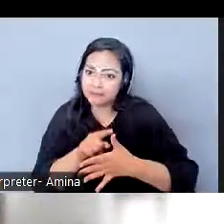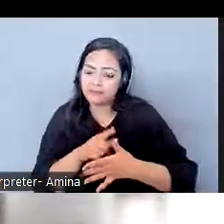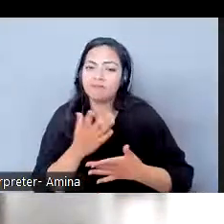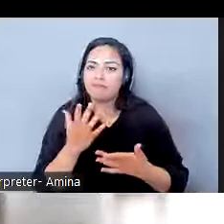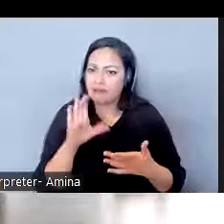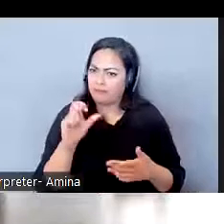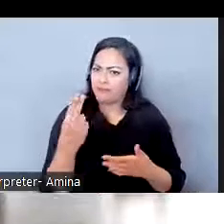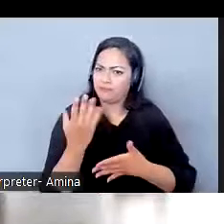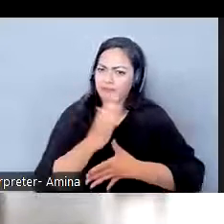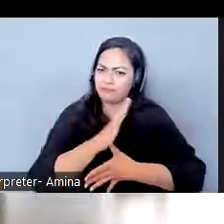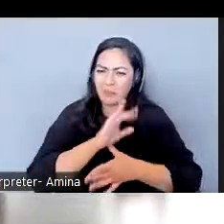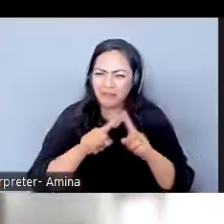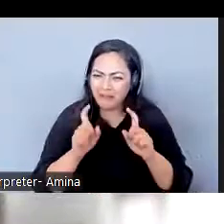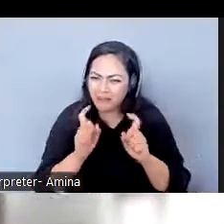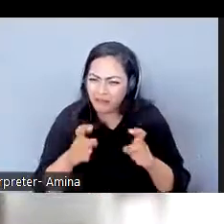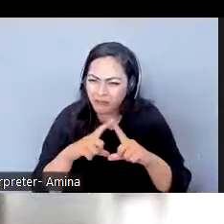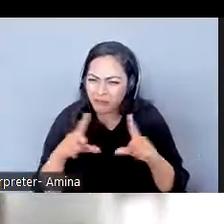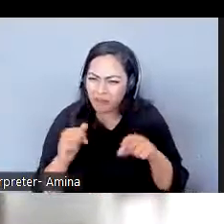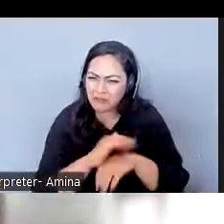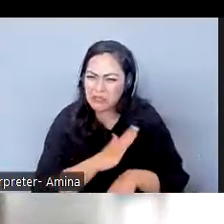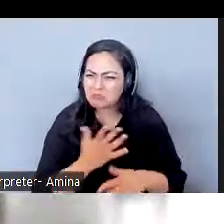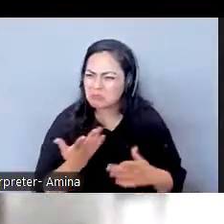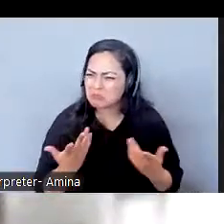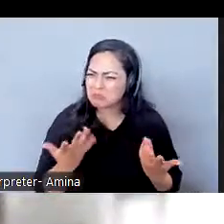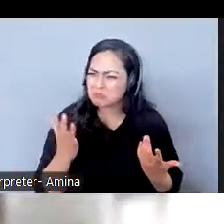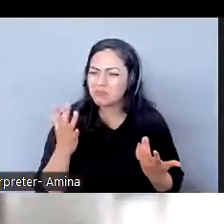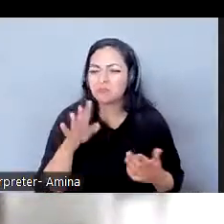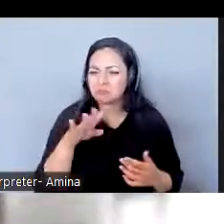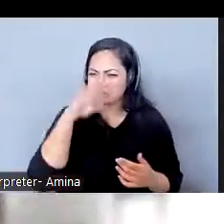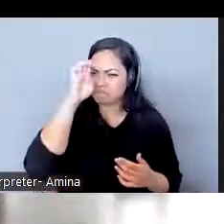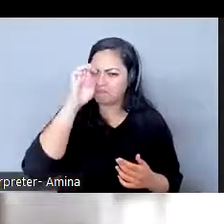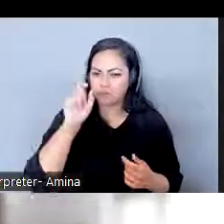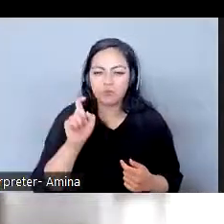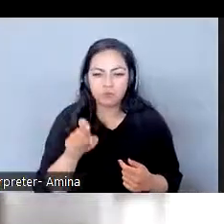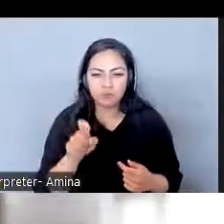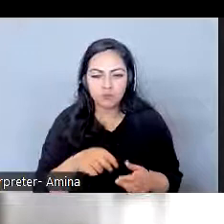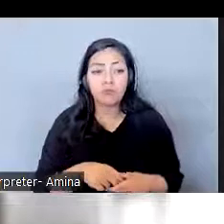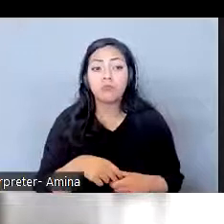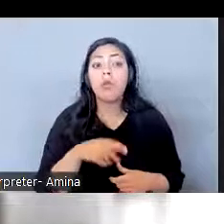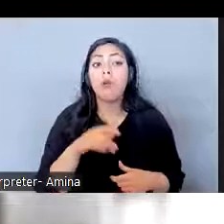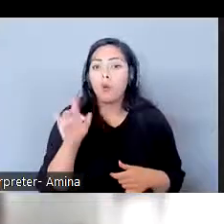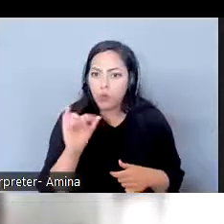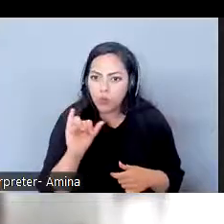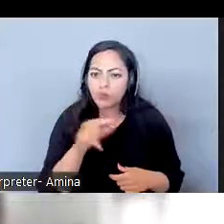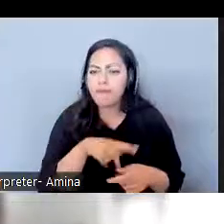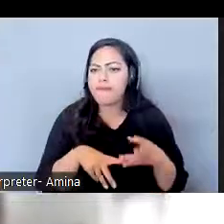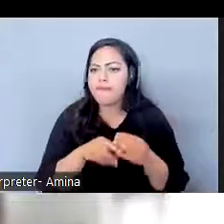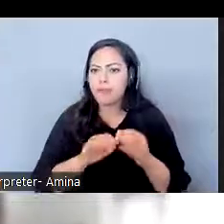But the purpose of these scams are to create a sense of urgency. You need to do this now or I'm going to jail. You have 10